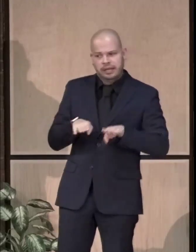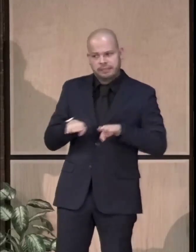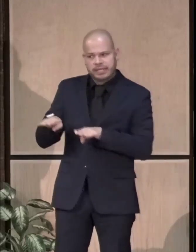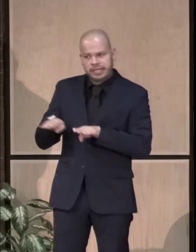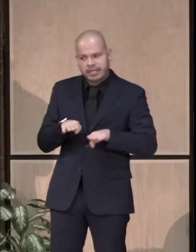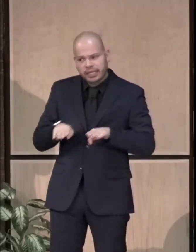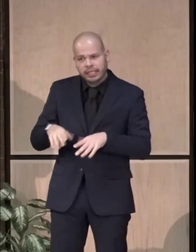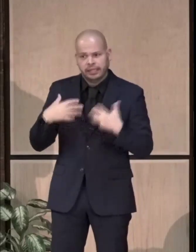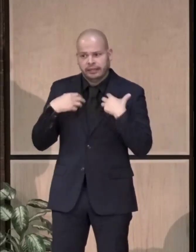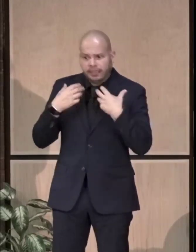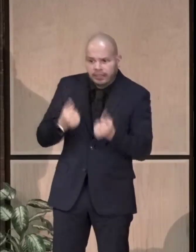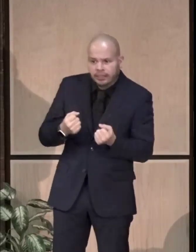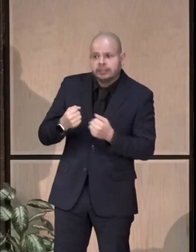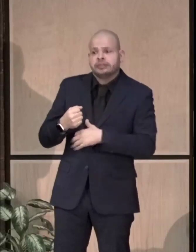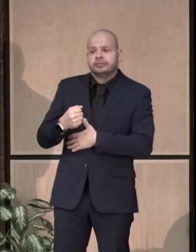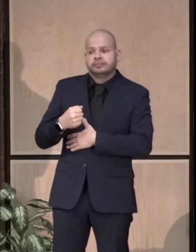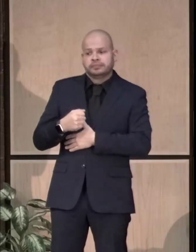Card wasn't responsive.